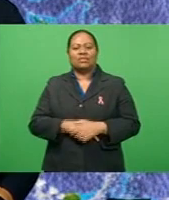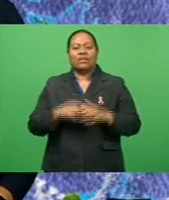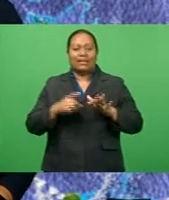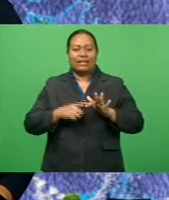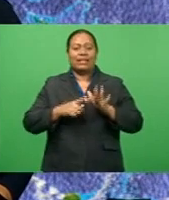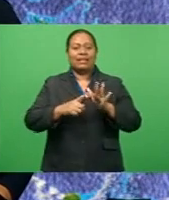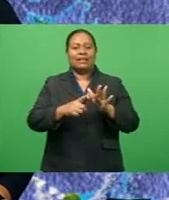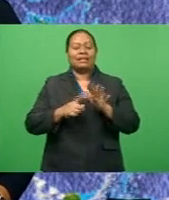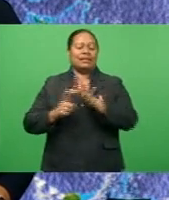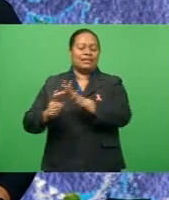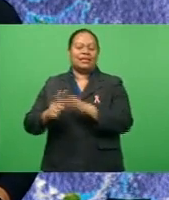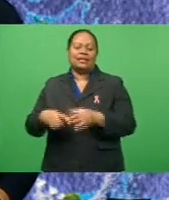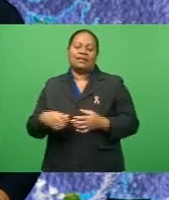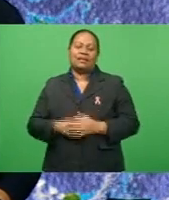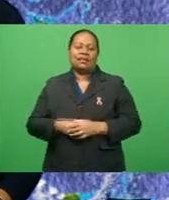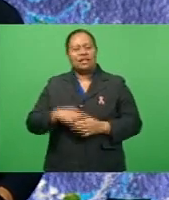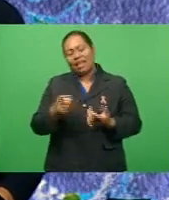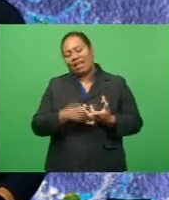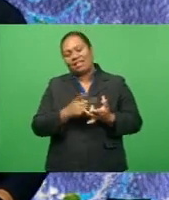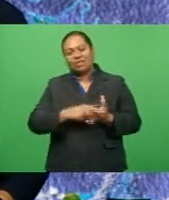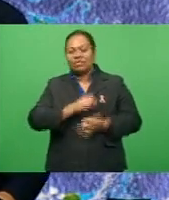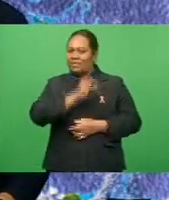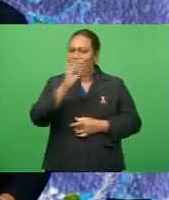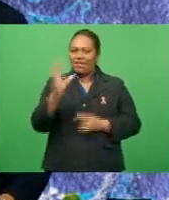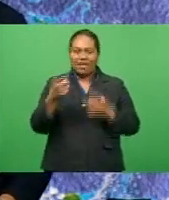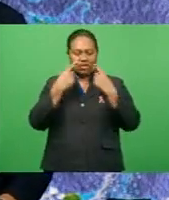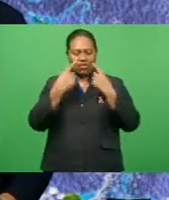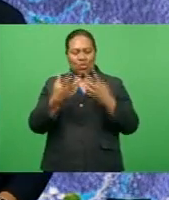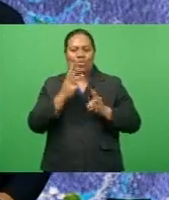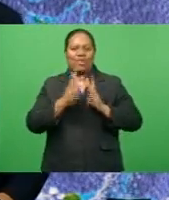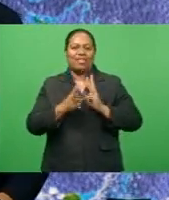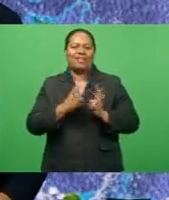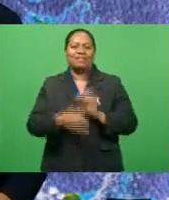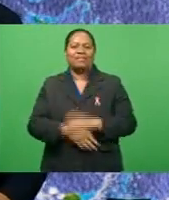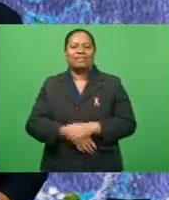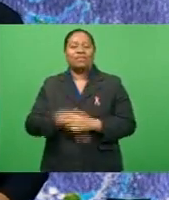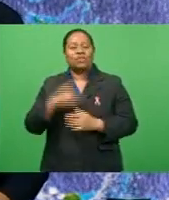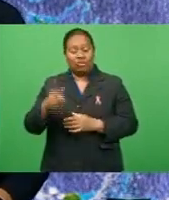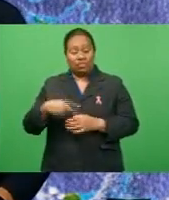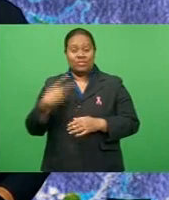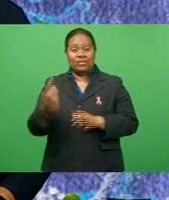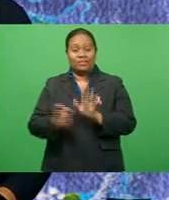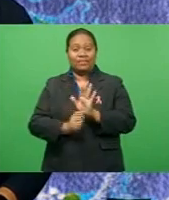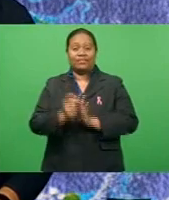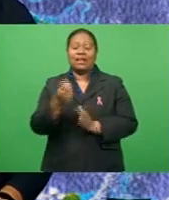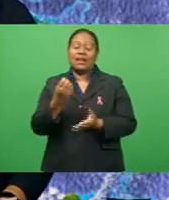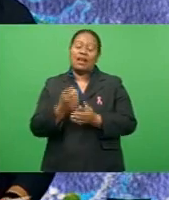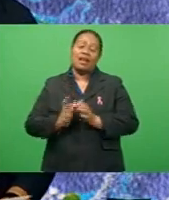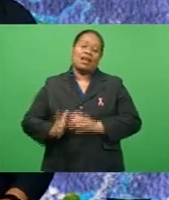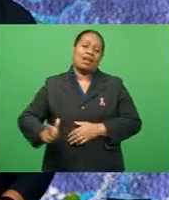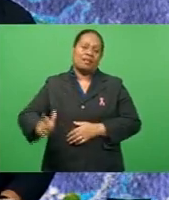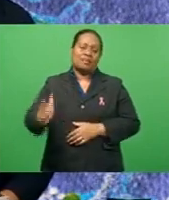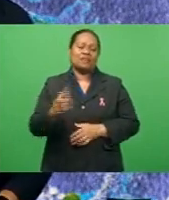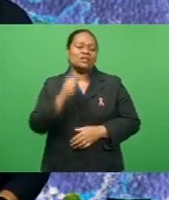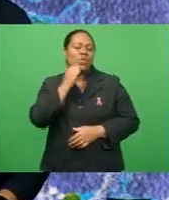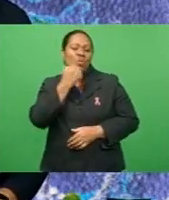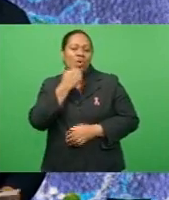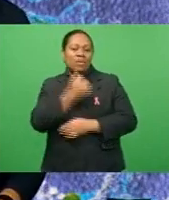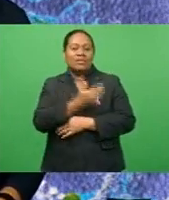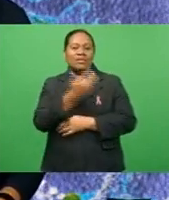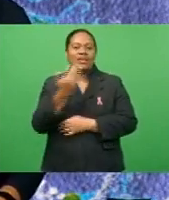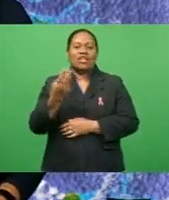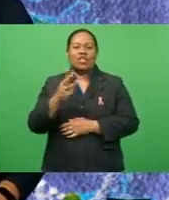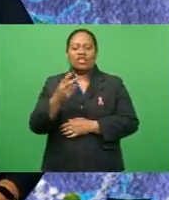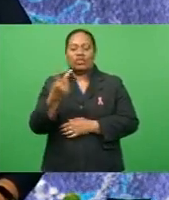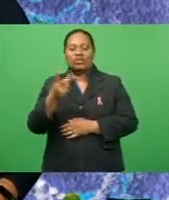Otherwise, all centers will be fine and pretty much dry. Tomorrow's temps, Lambasa can expect a warm day at